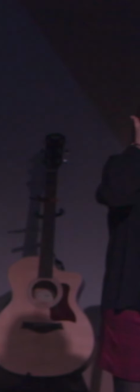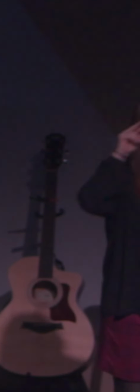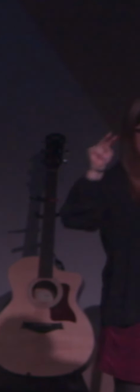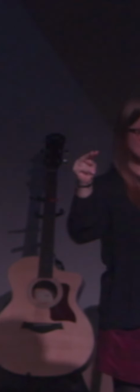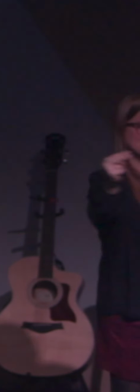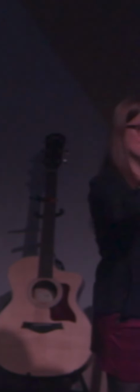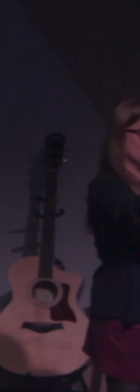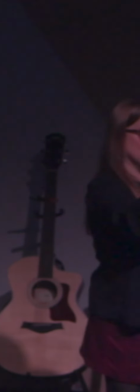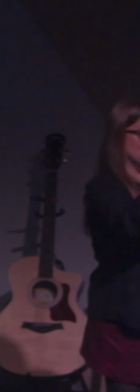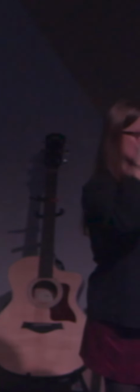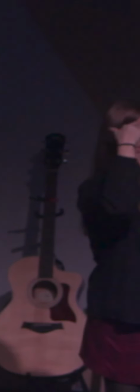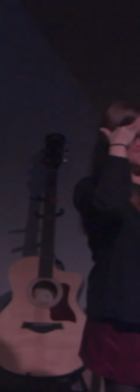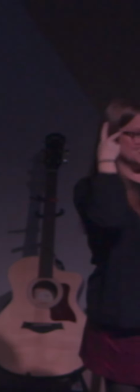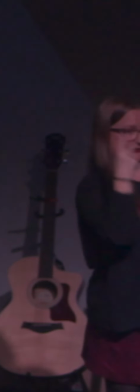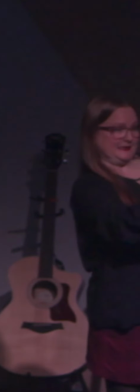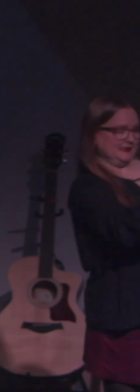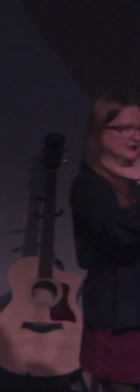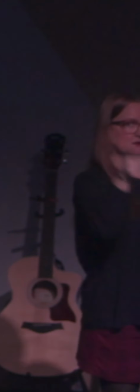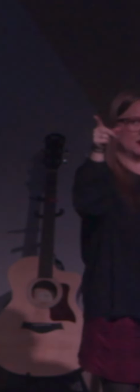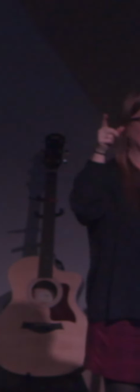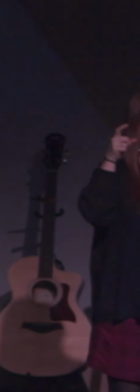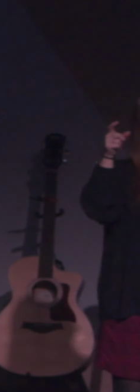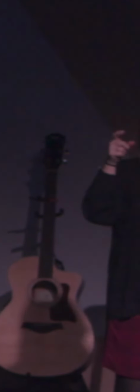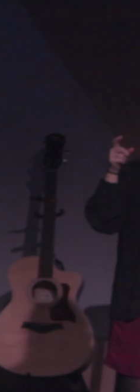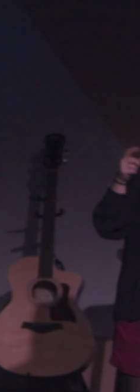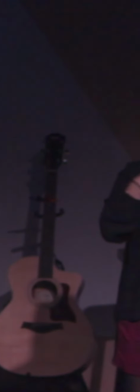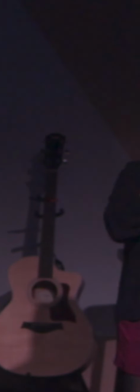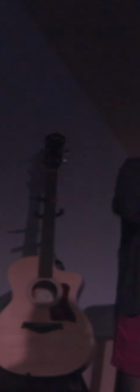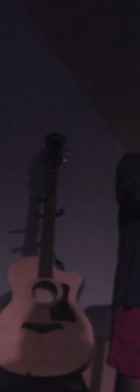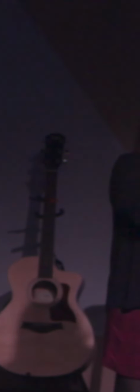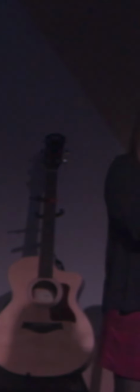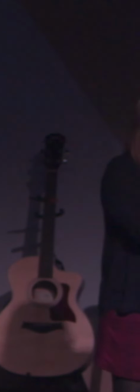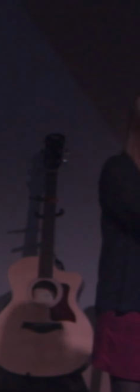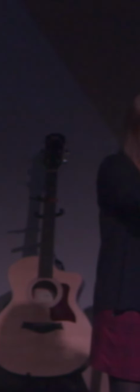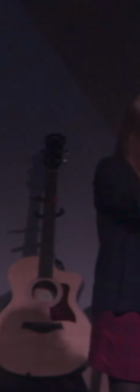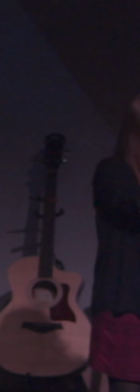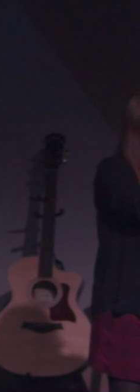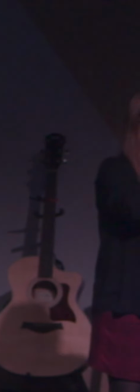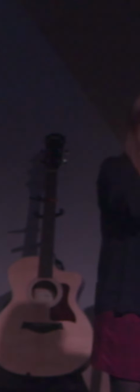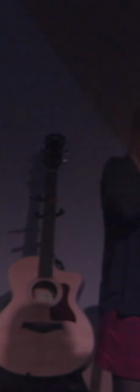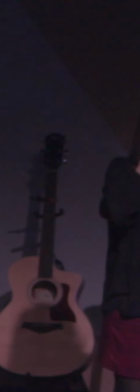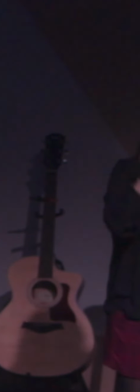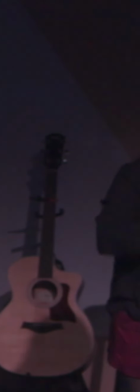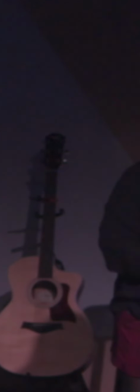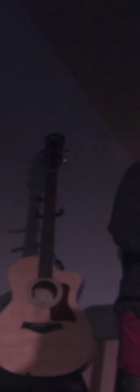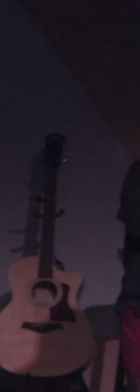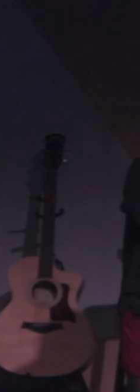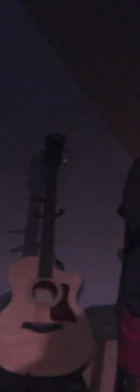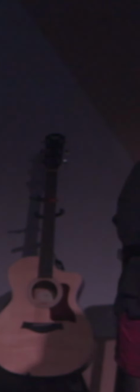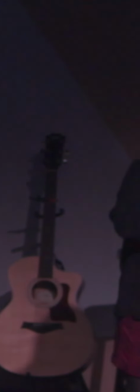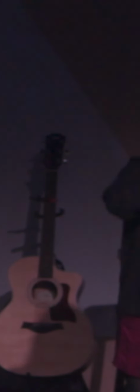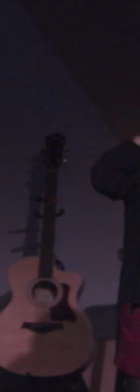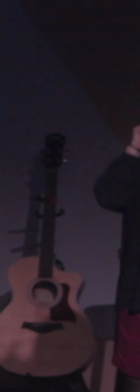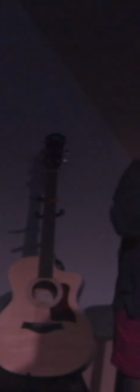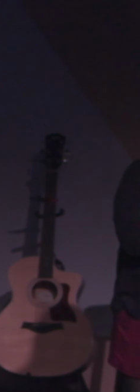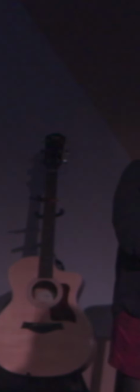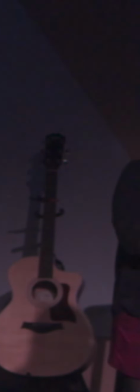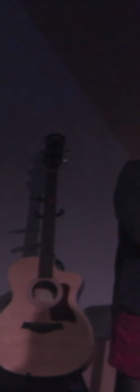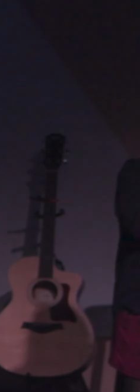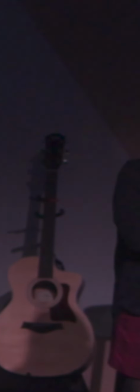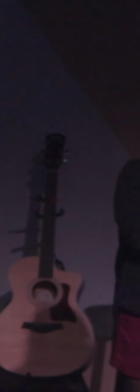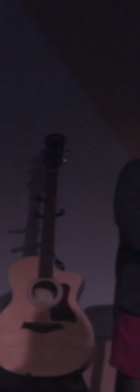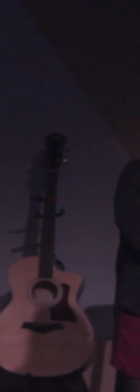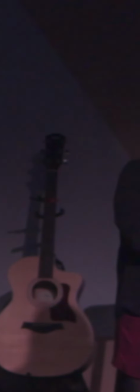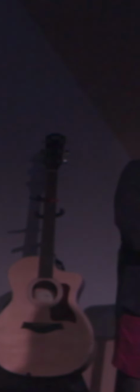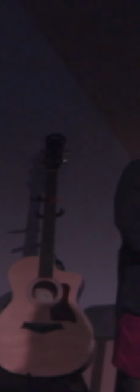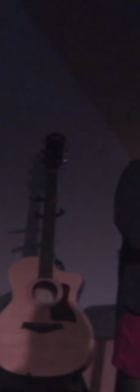God, he's in control and all these things. And I believe all of these things from the depth of my core, and I will always say